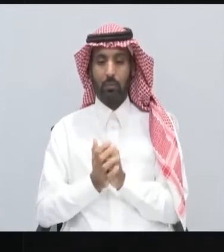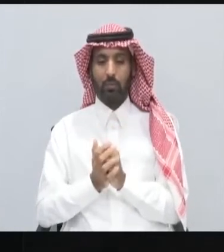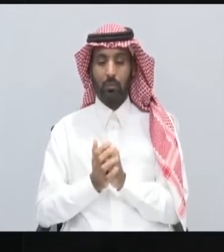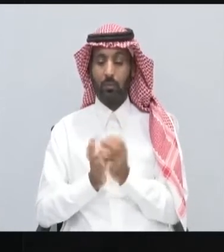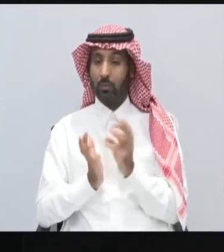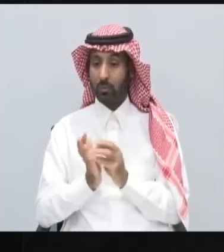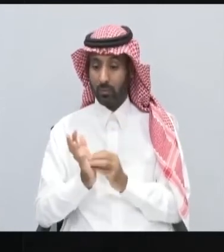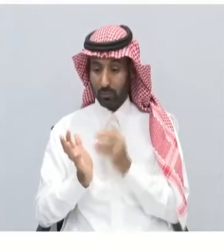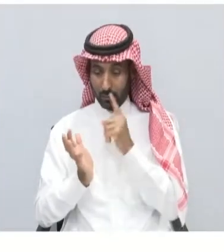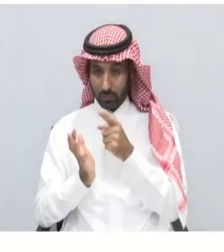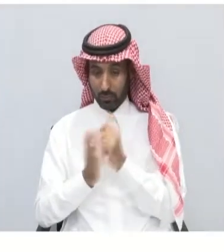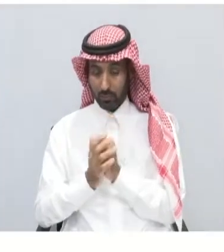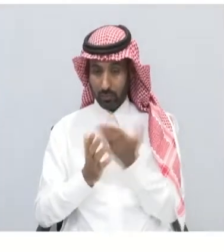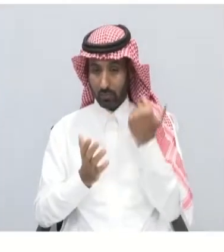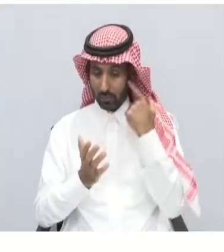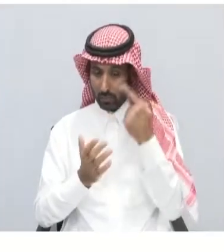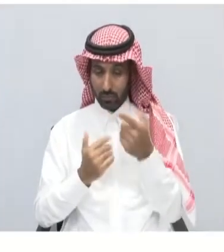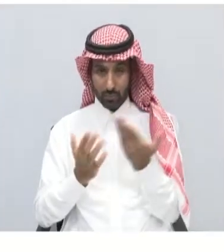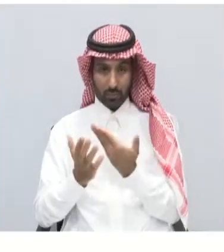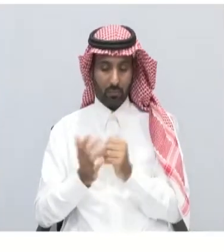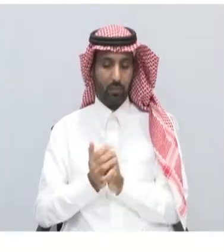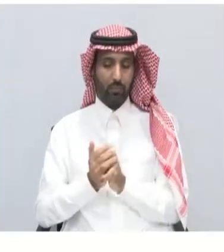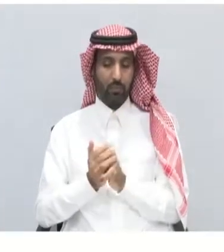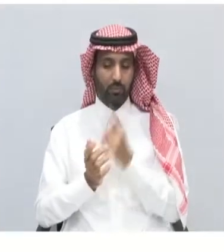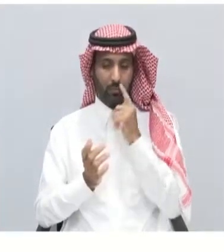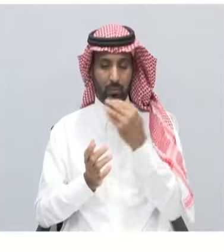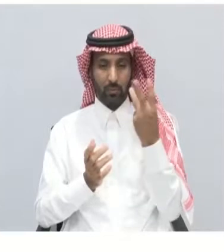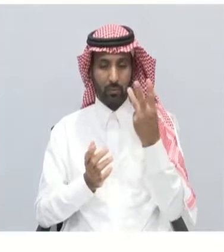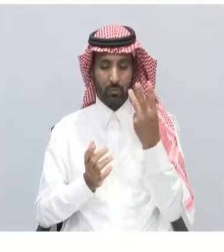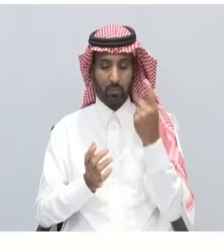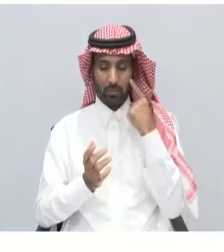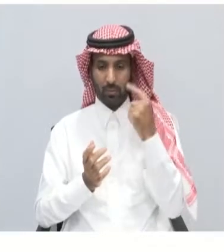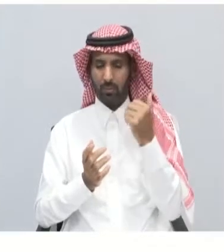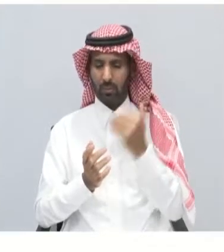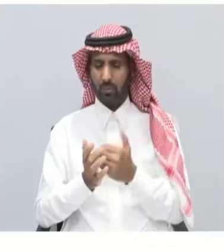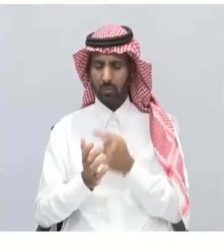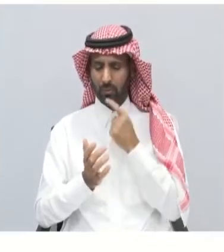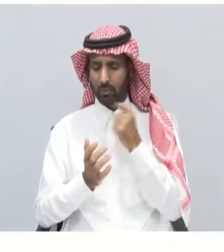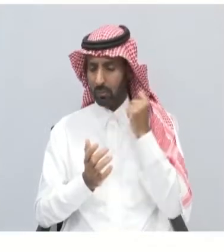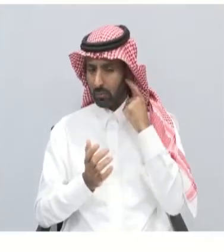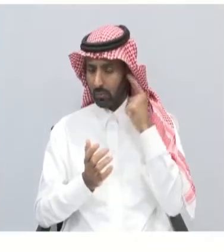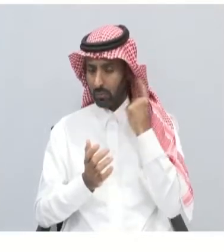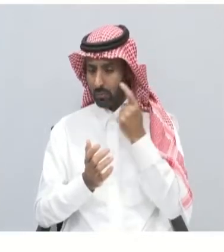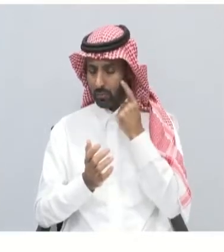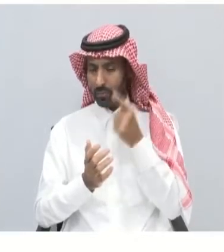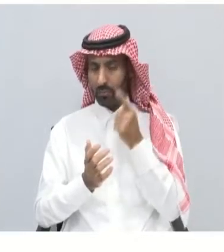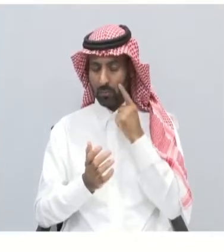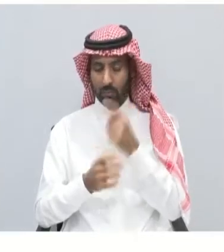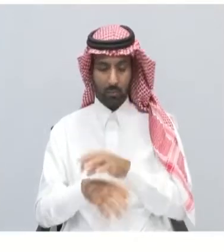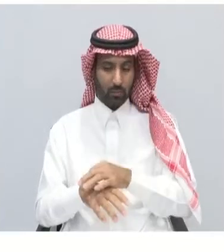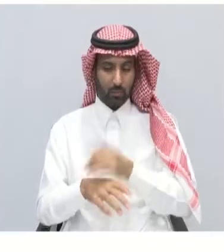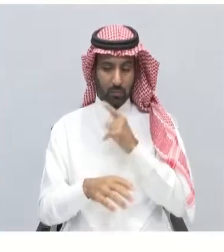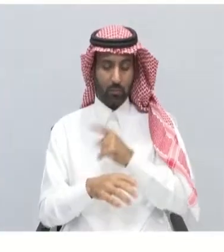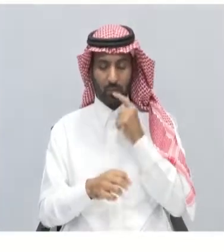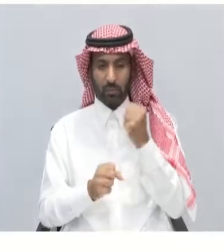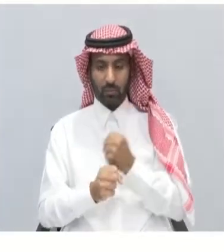okay? Before reading, we have these questions. Think of three things that other people